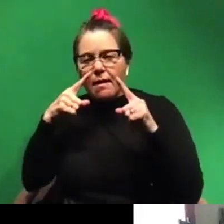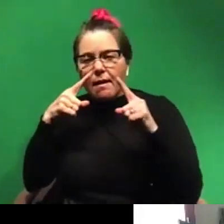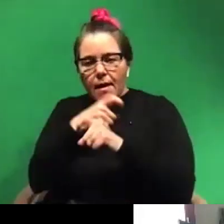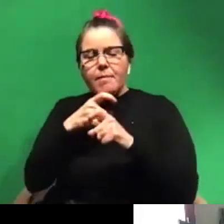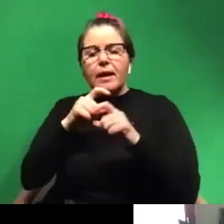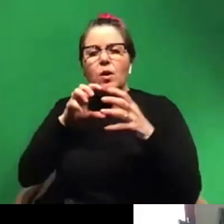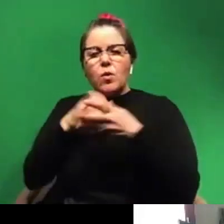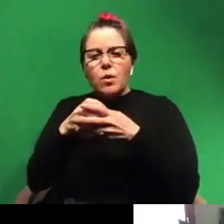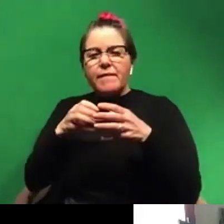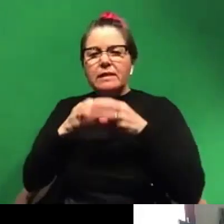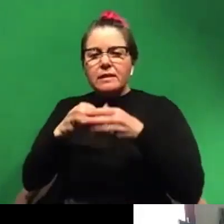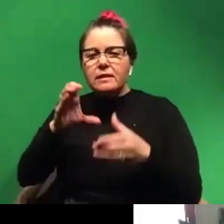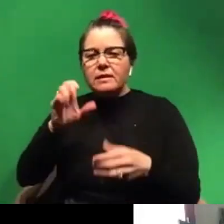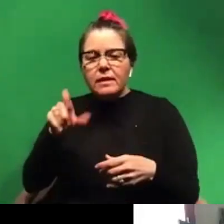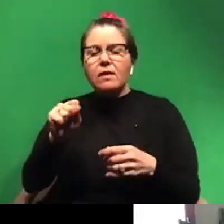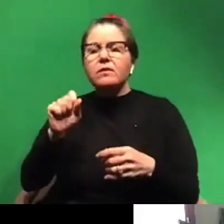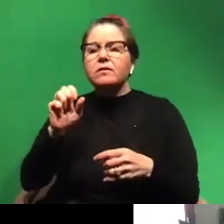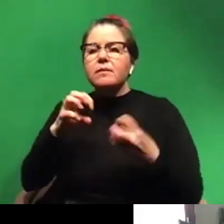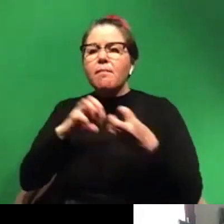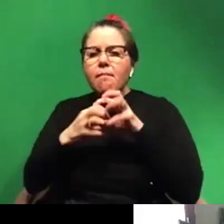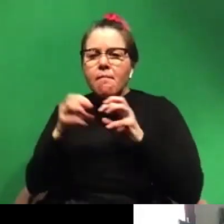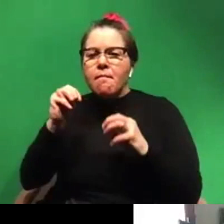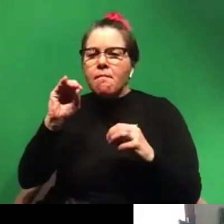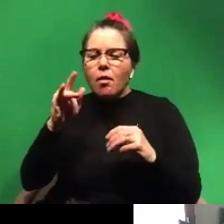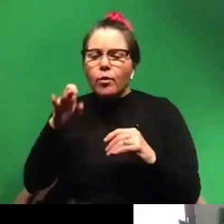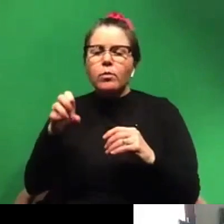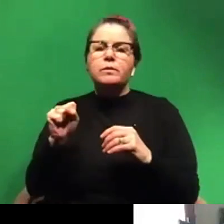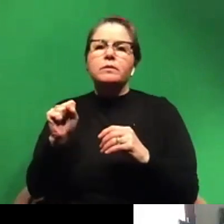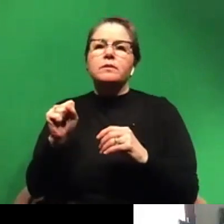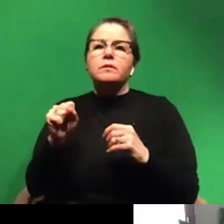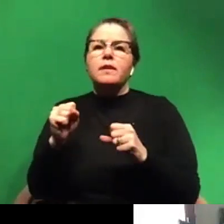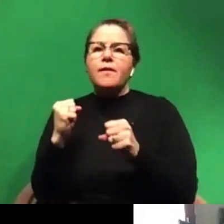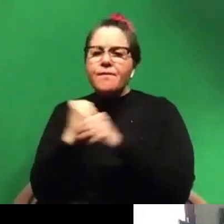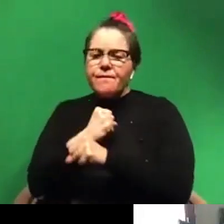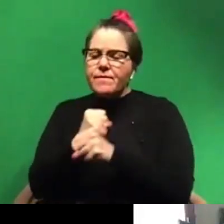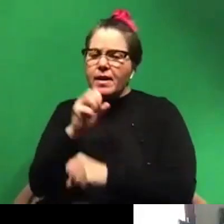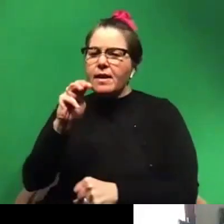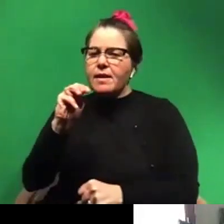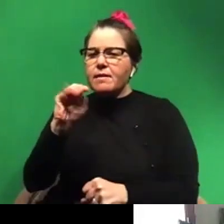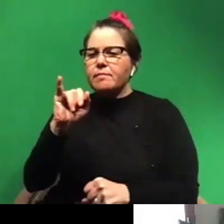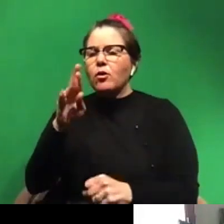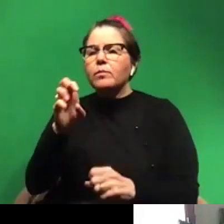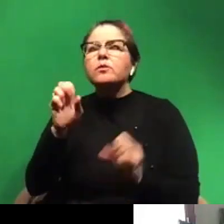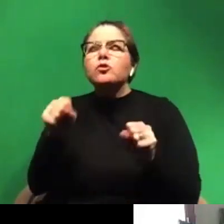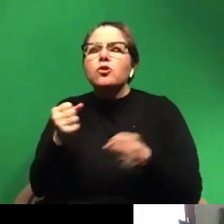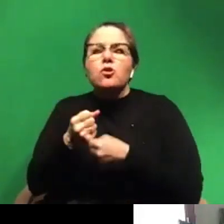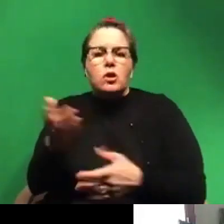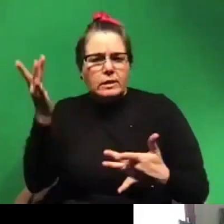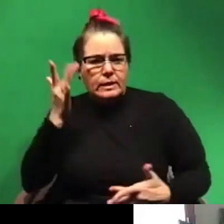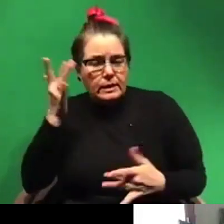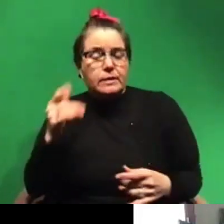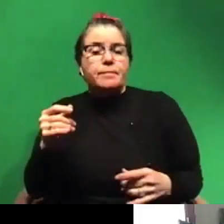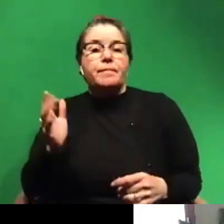and molecules that fight microbes that might cause disease. And in our fish, we know that